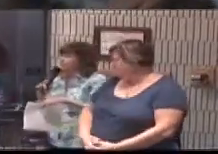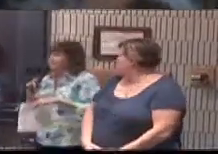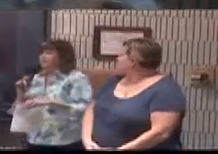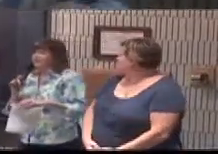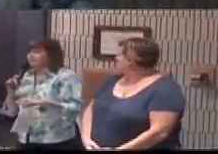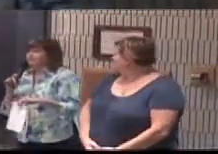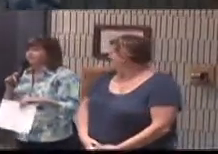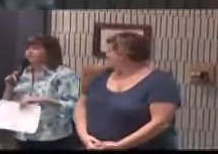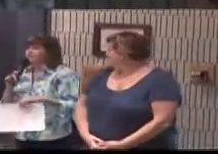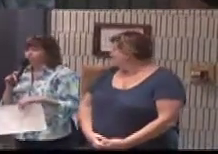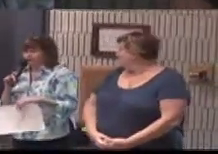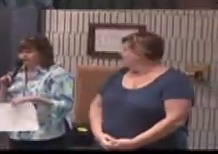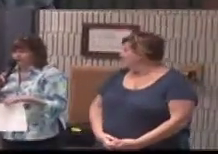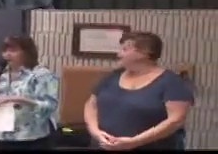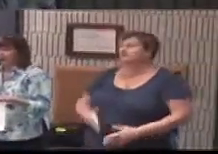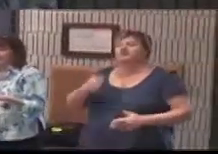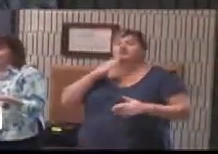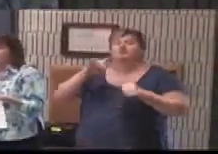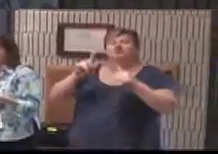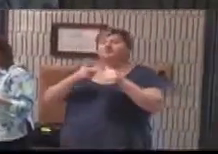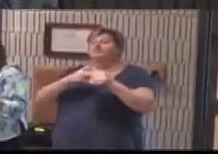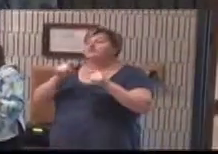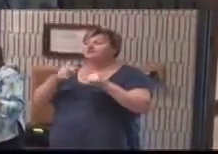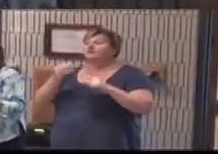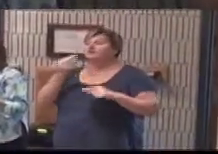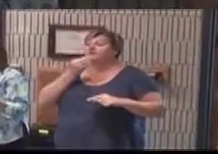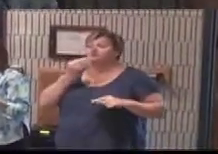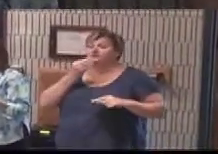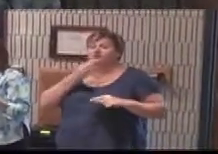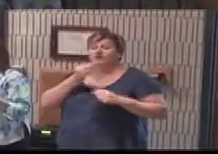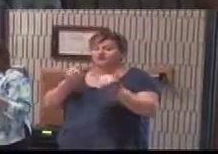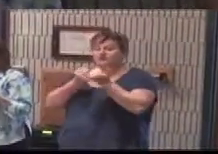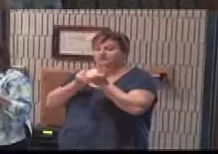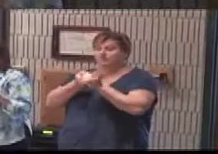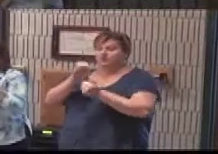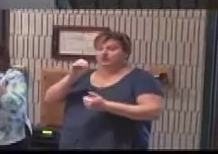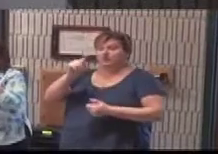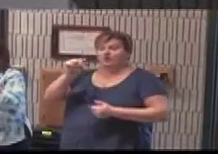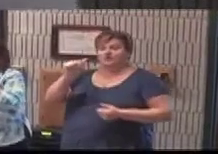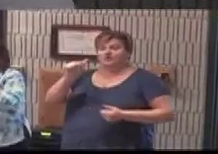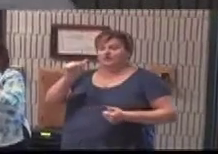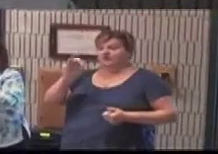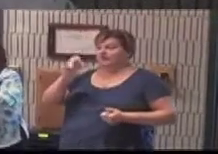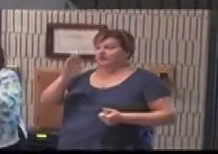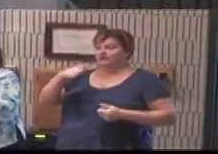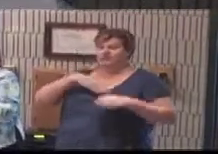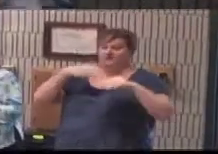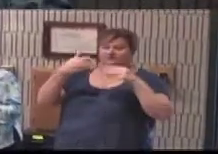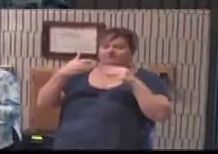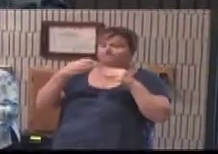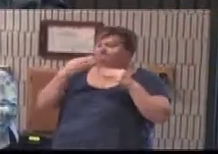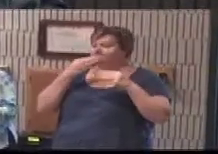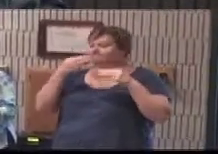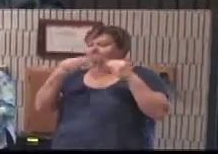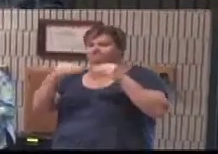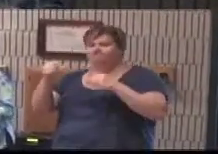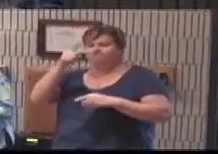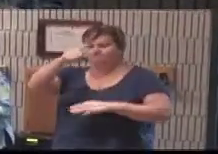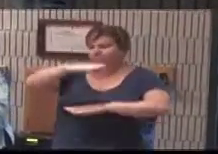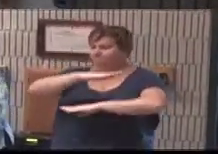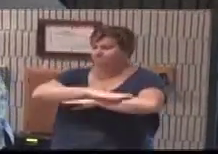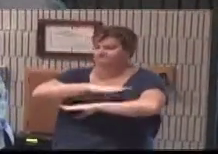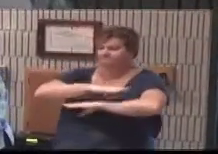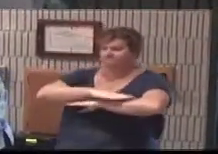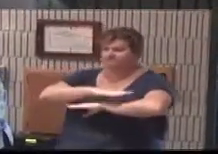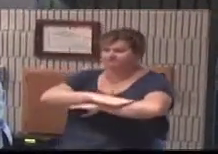Thank you. First one has to do with food and supporting the OTA club. There is a bake sale outside on a donation